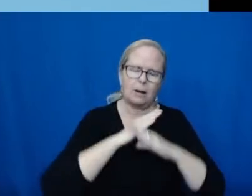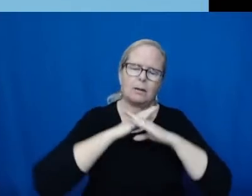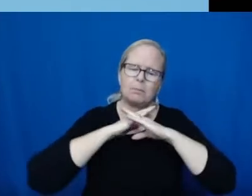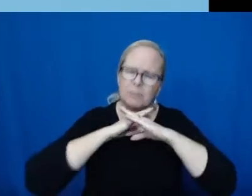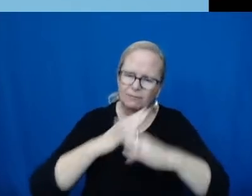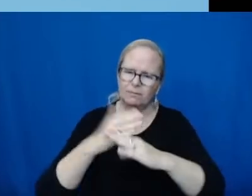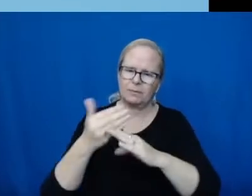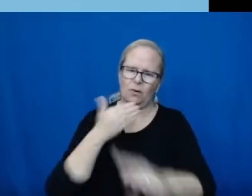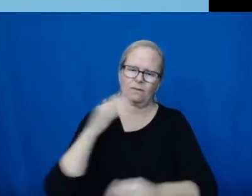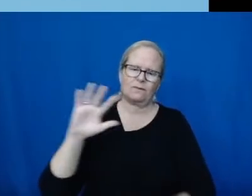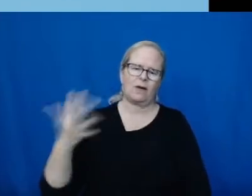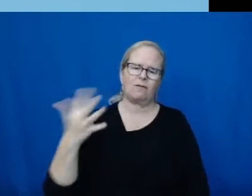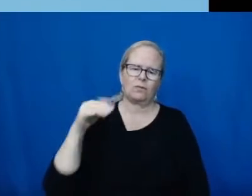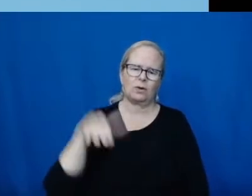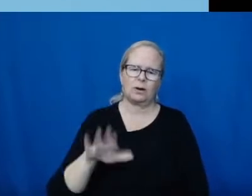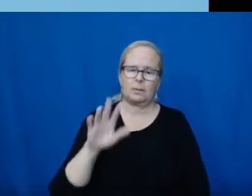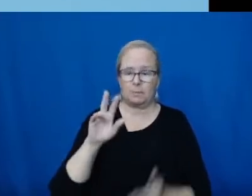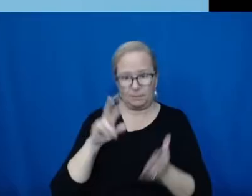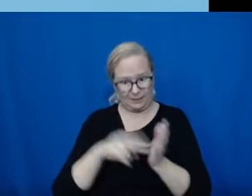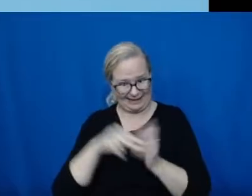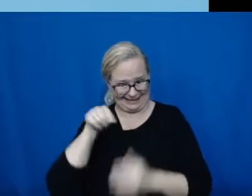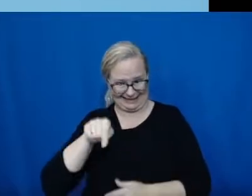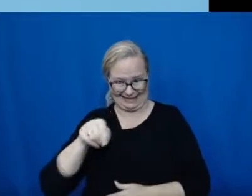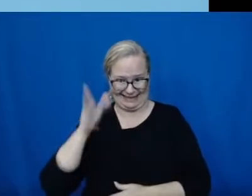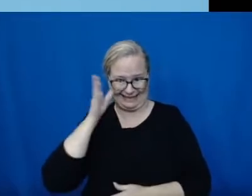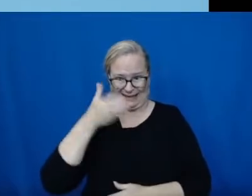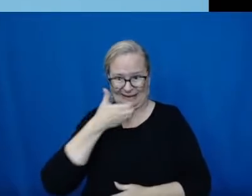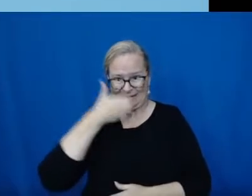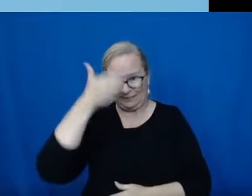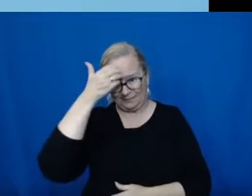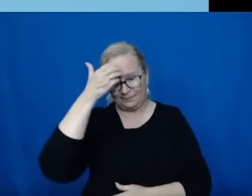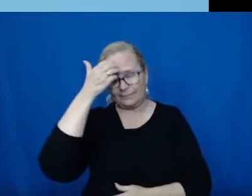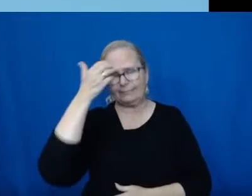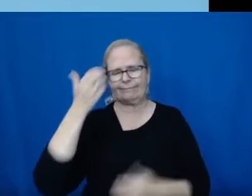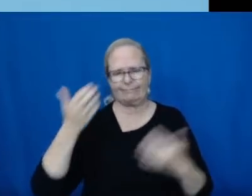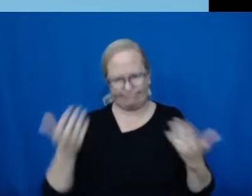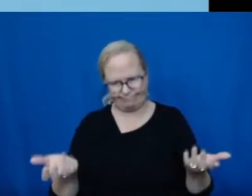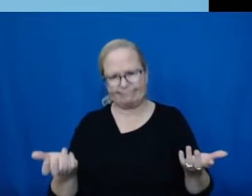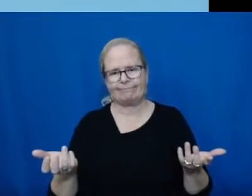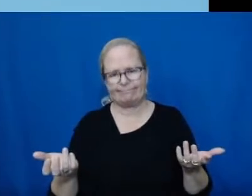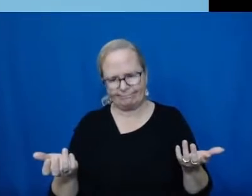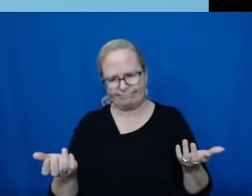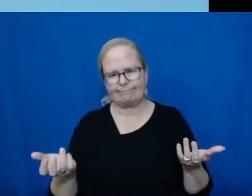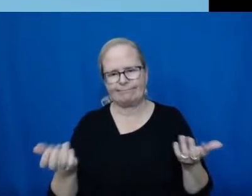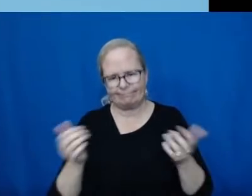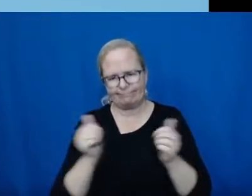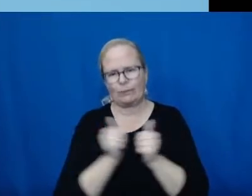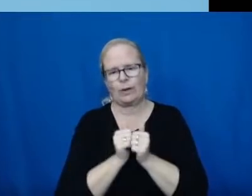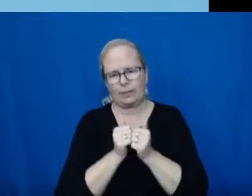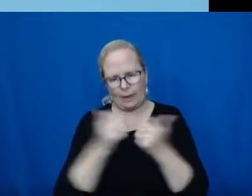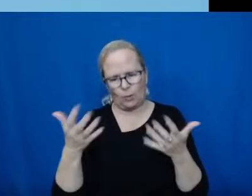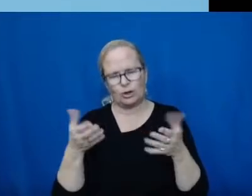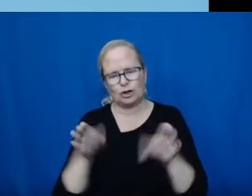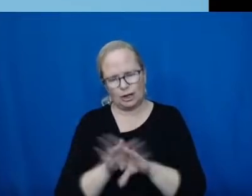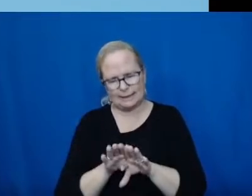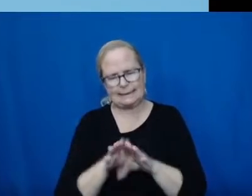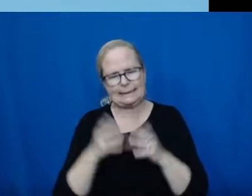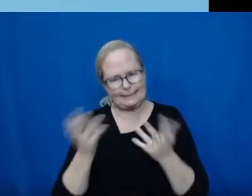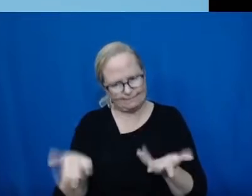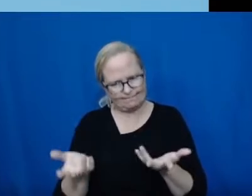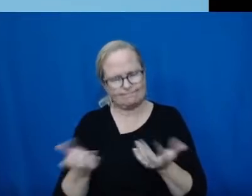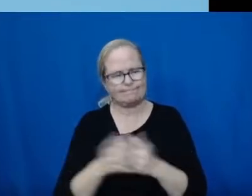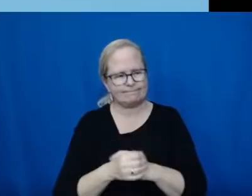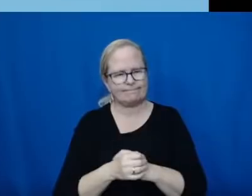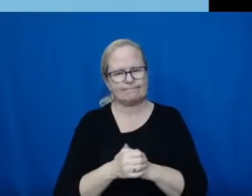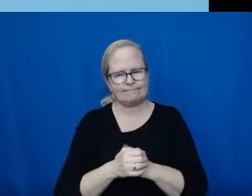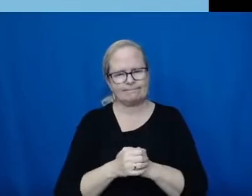say here is, like, please notice that every time, always our case wave goes up to around 2,000 daily